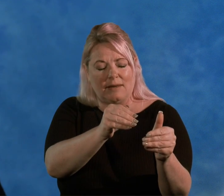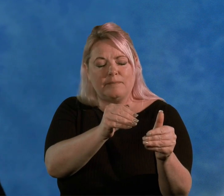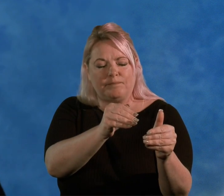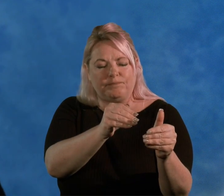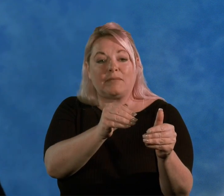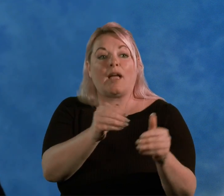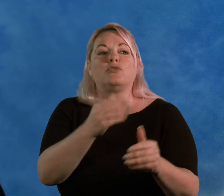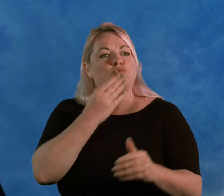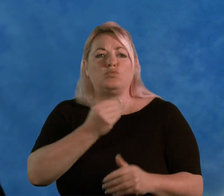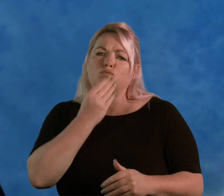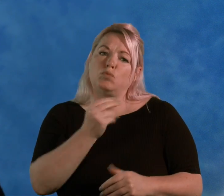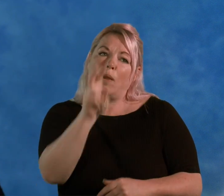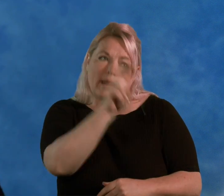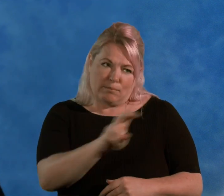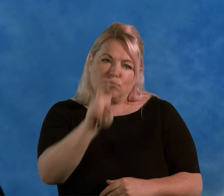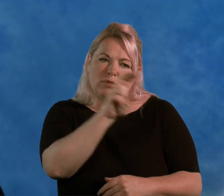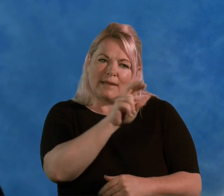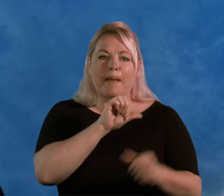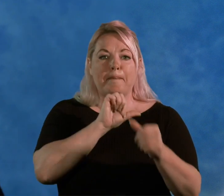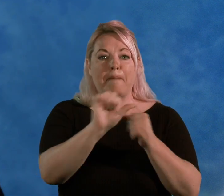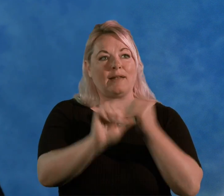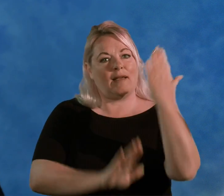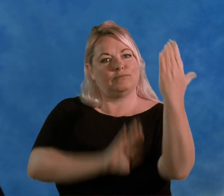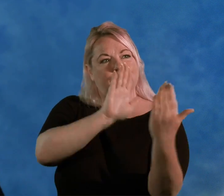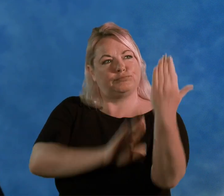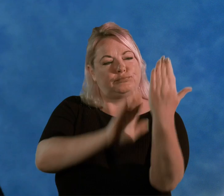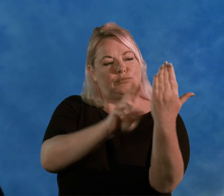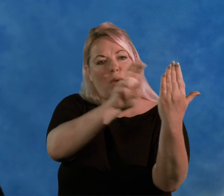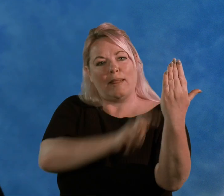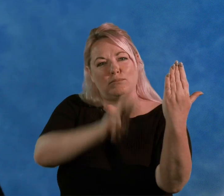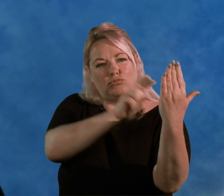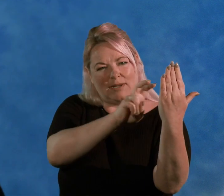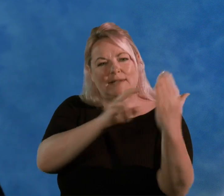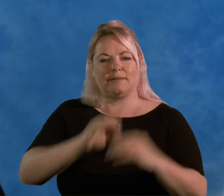I still benefit from lip reading and looking at somebody directly in the face.